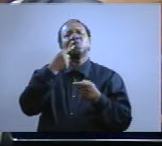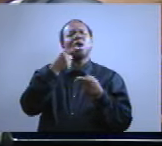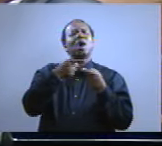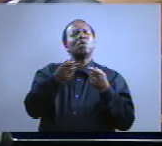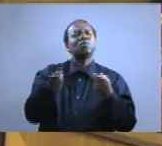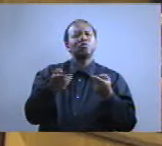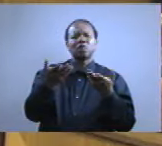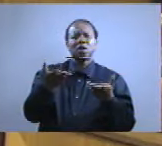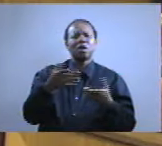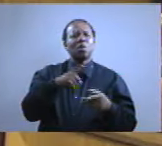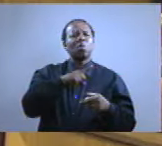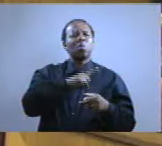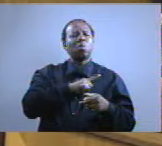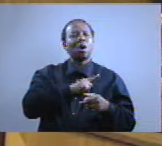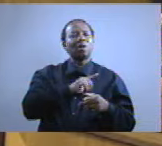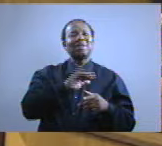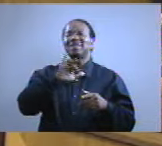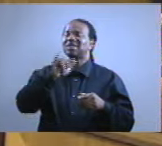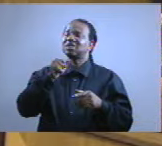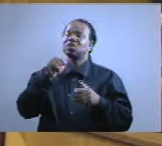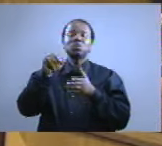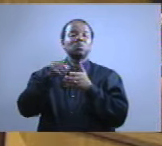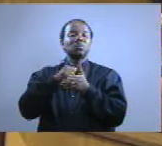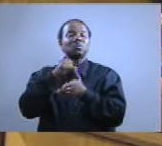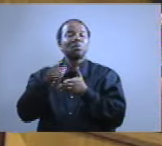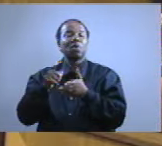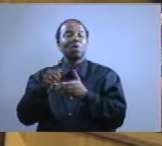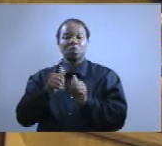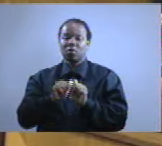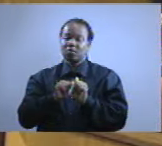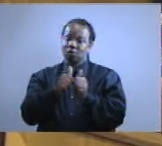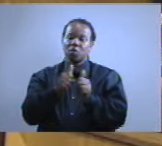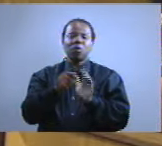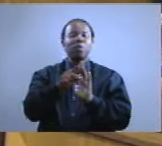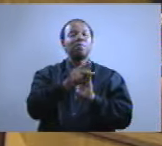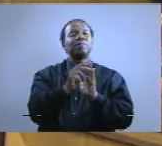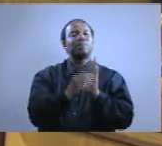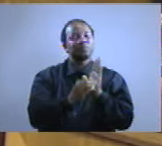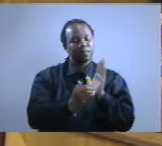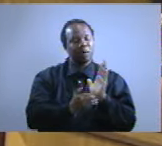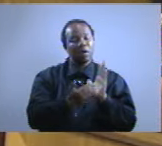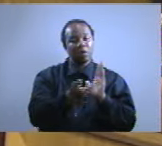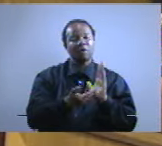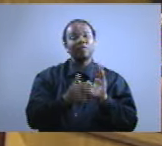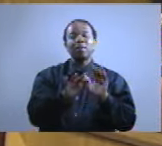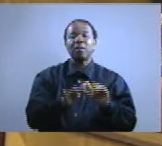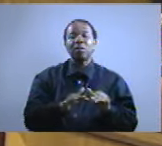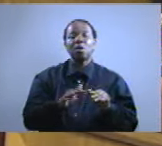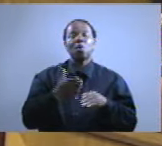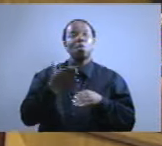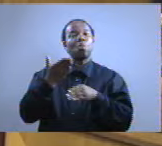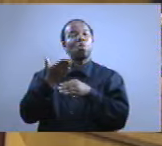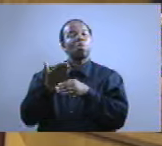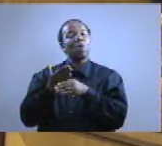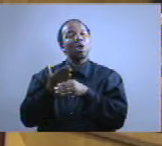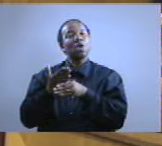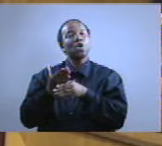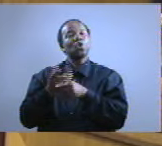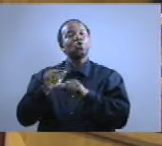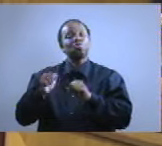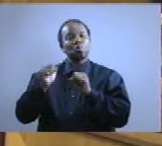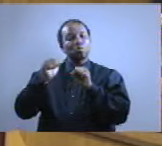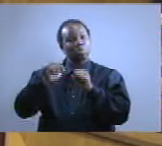the sense that it is a violation of the principles of this House that we work together to pass